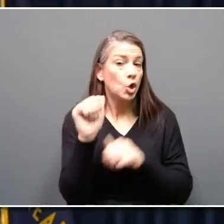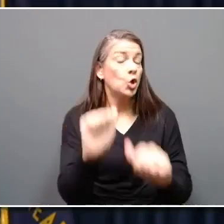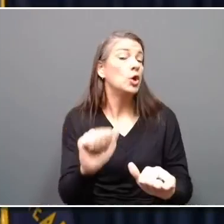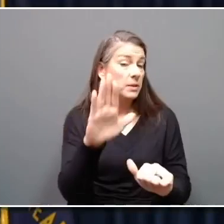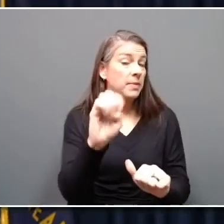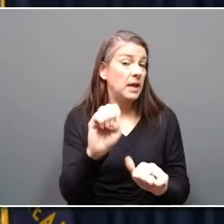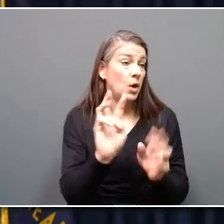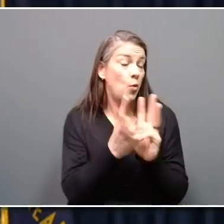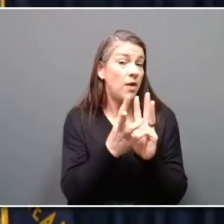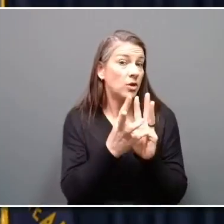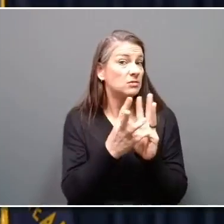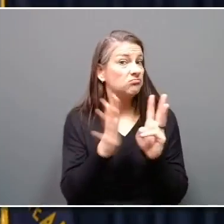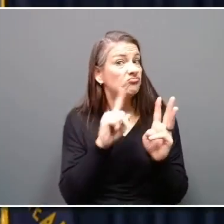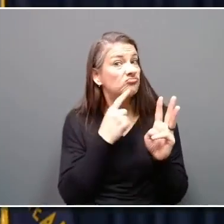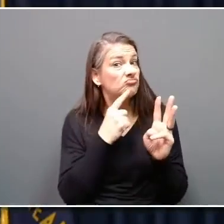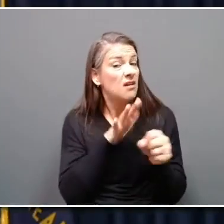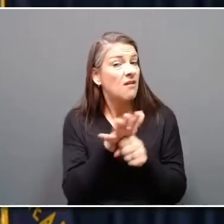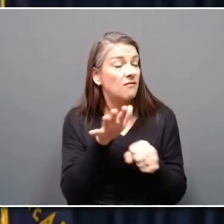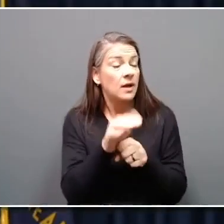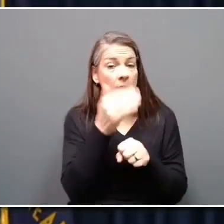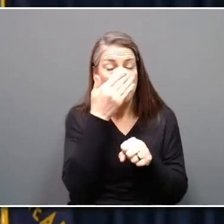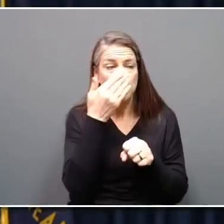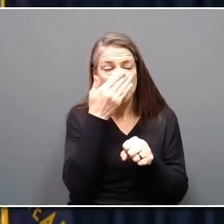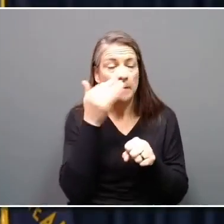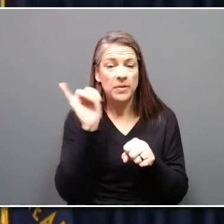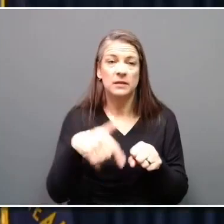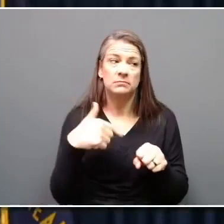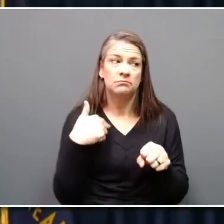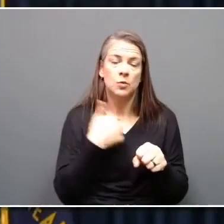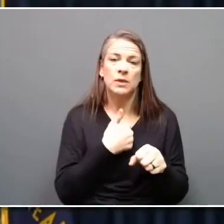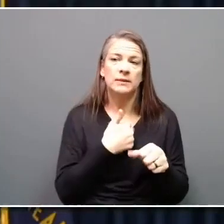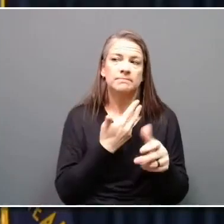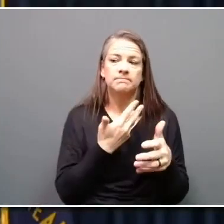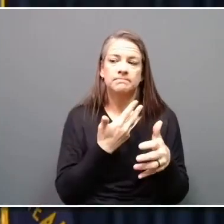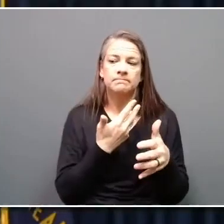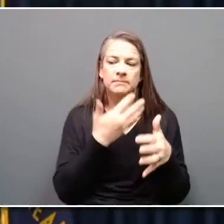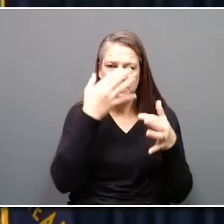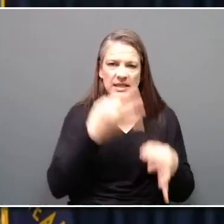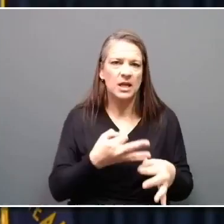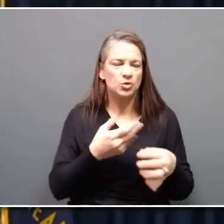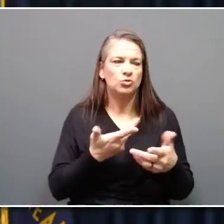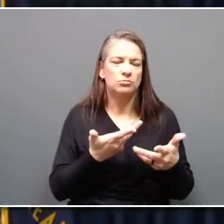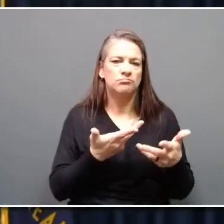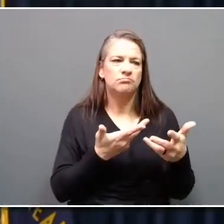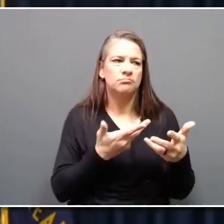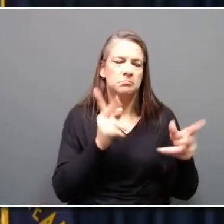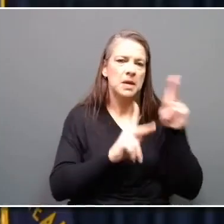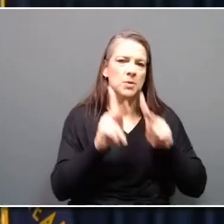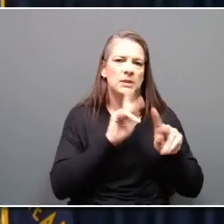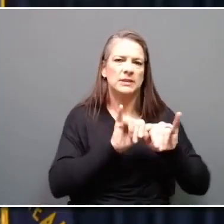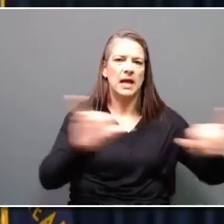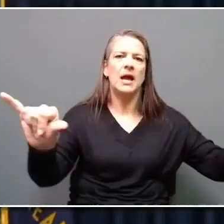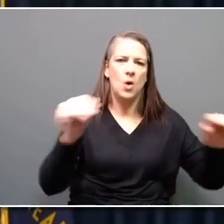is significant enough that that we potentially make a call there about people staying